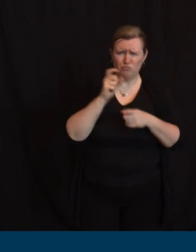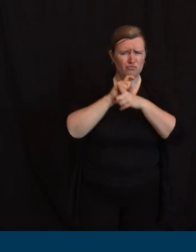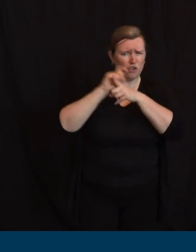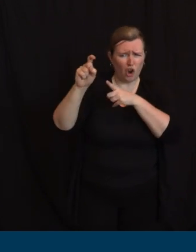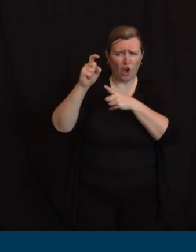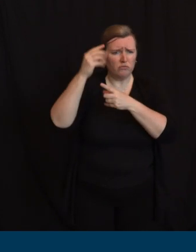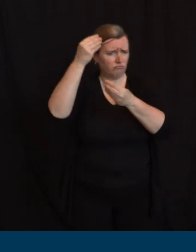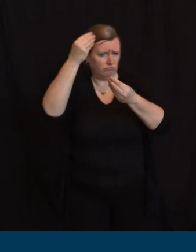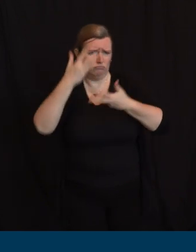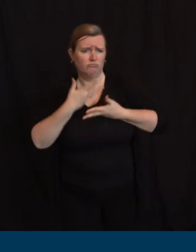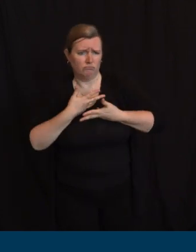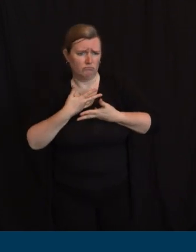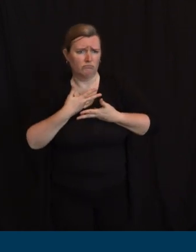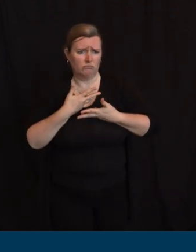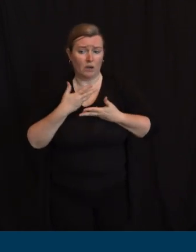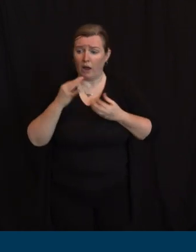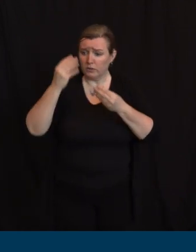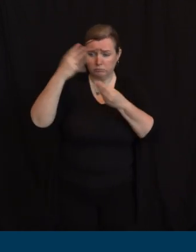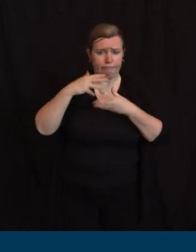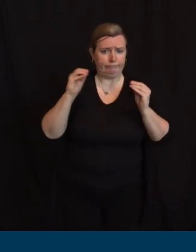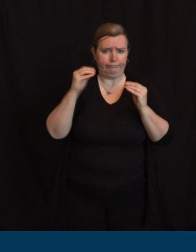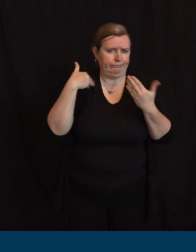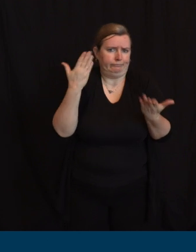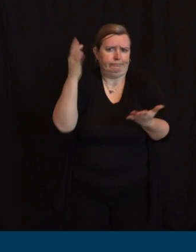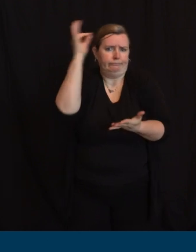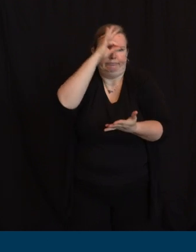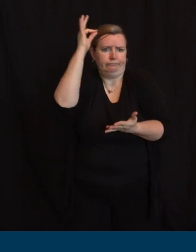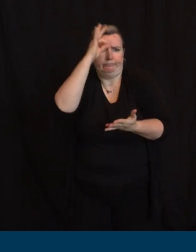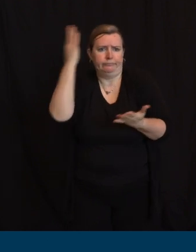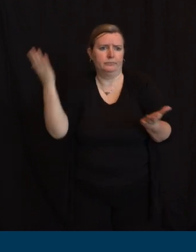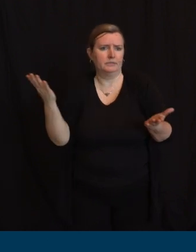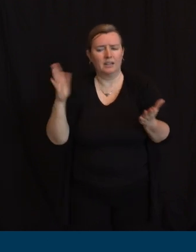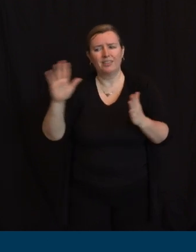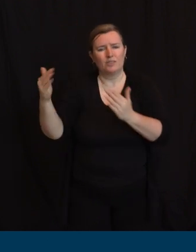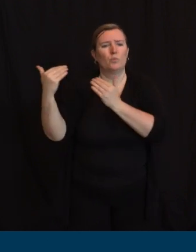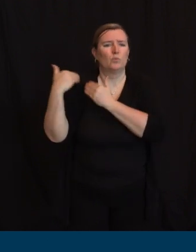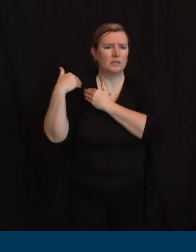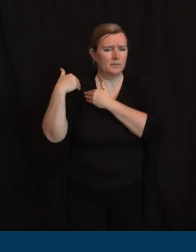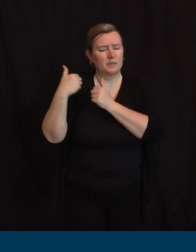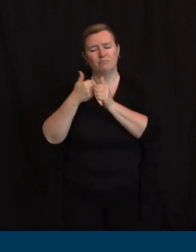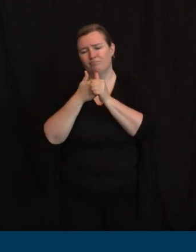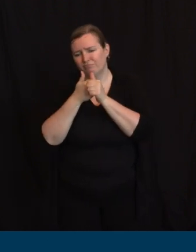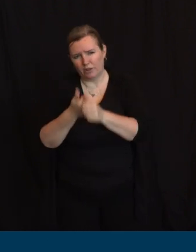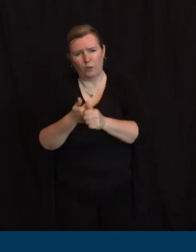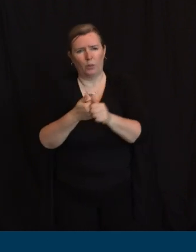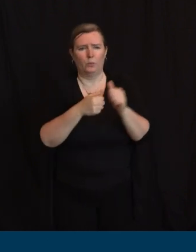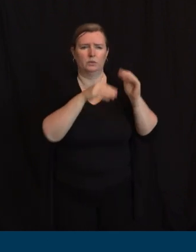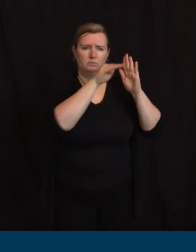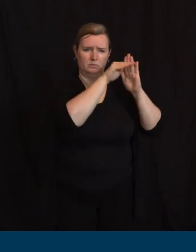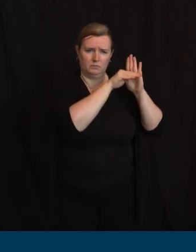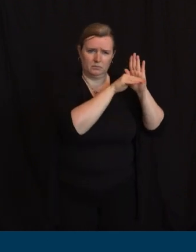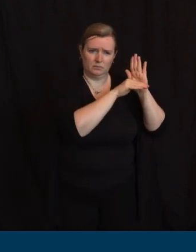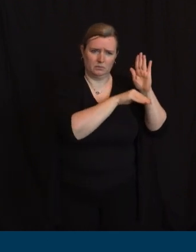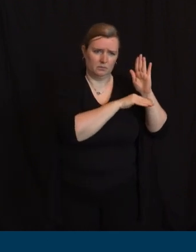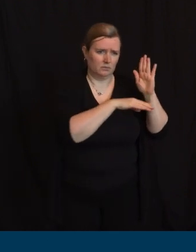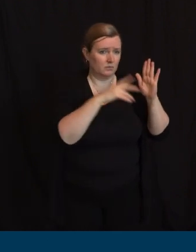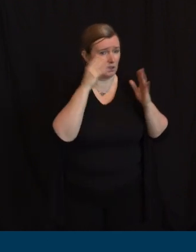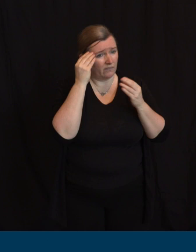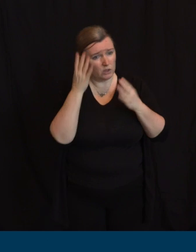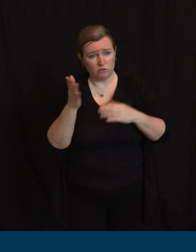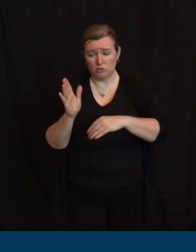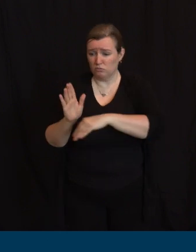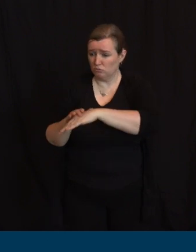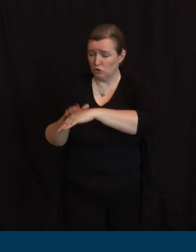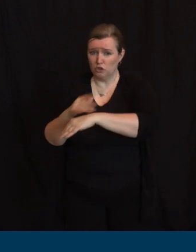their obligation of these operators to let folks know, both their patients, residents, Yes. rather, employees, loved